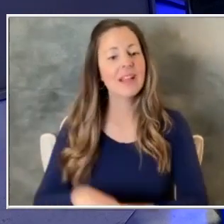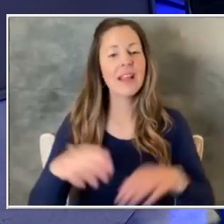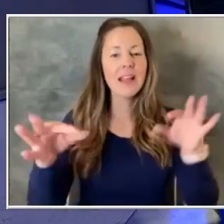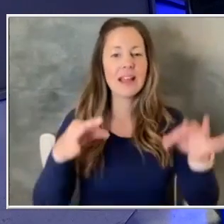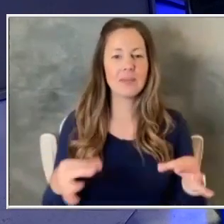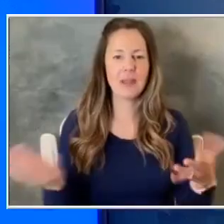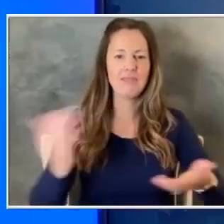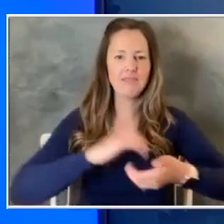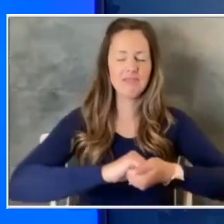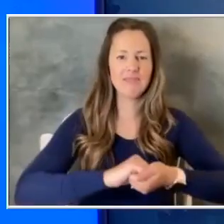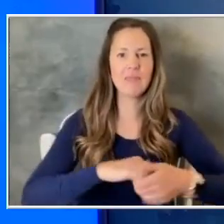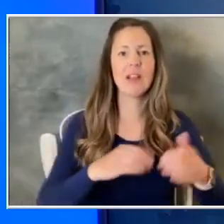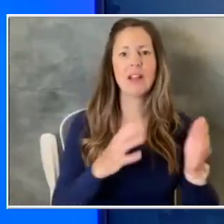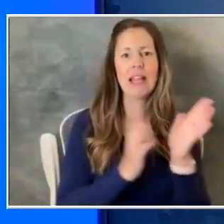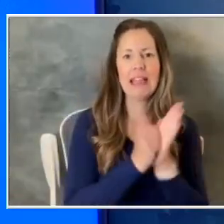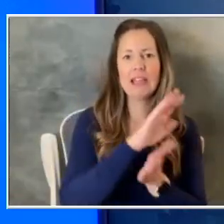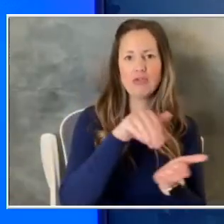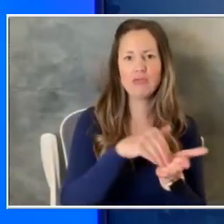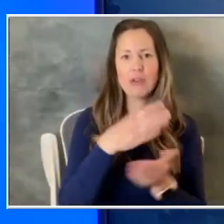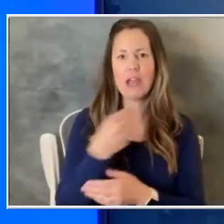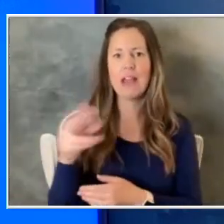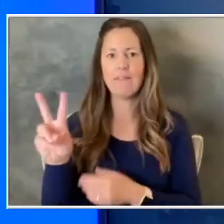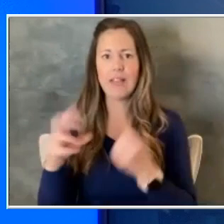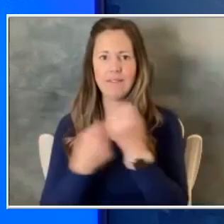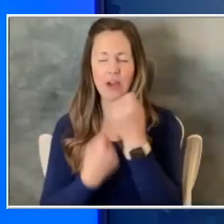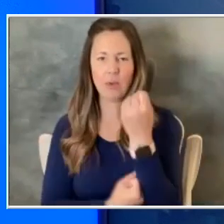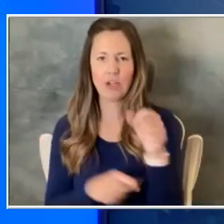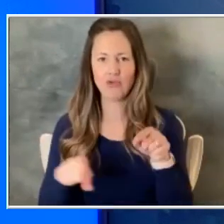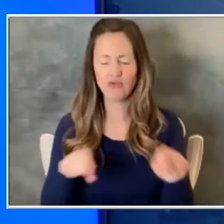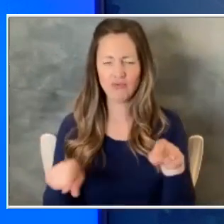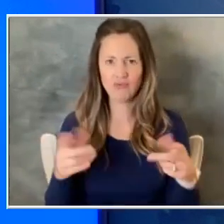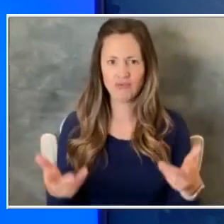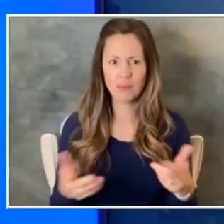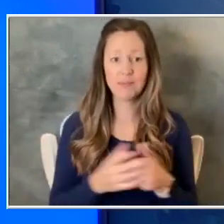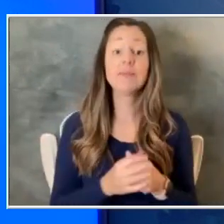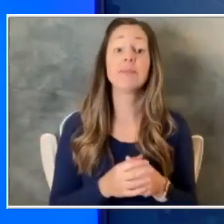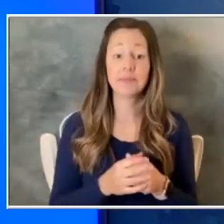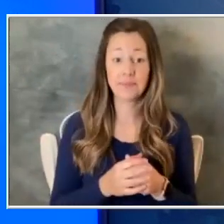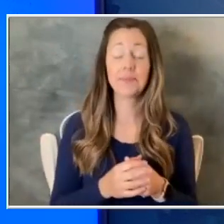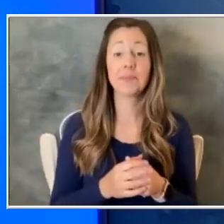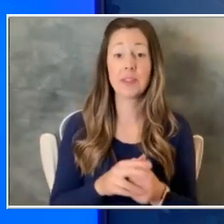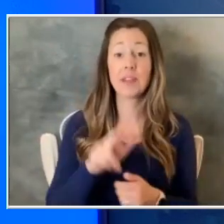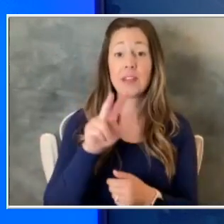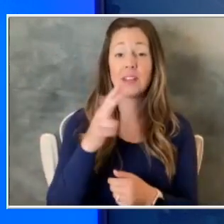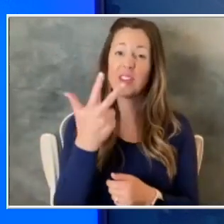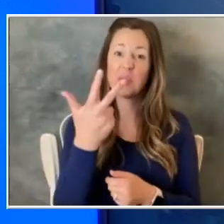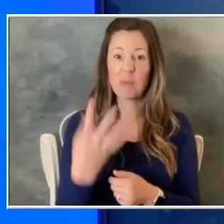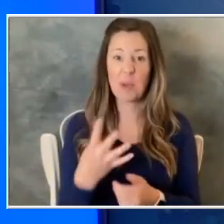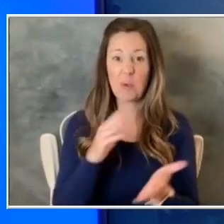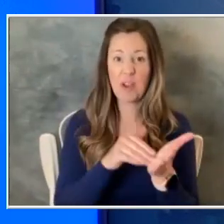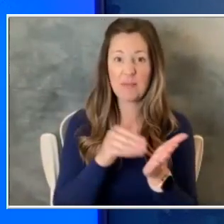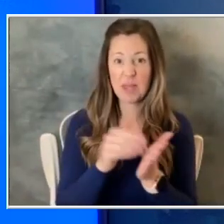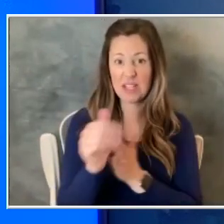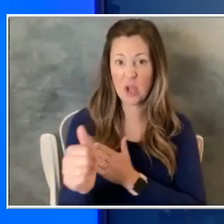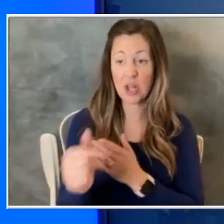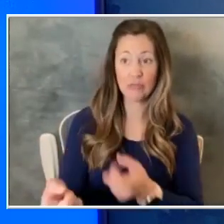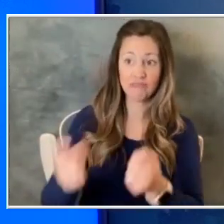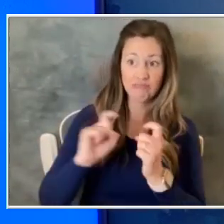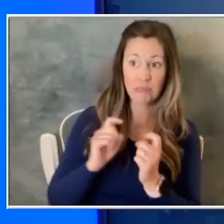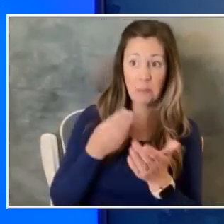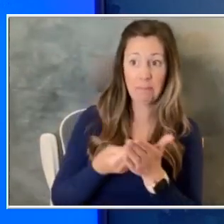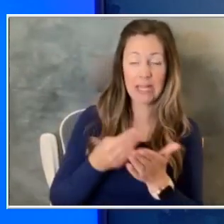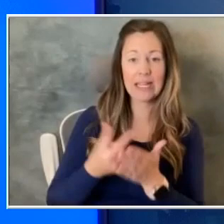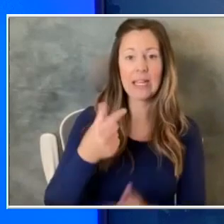Foundation. Sure. So we've received about $750,000 of grant funding from the V